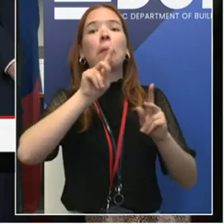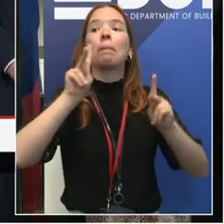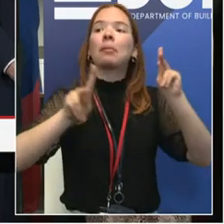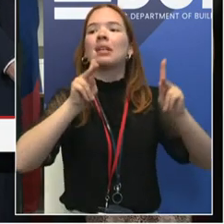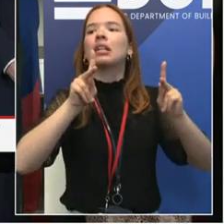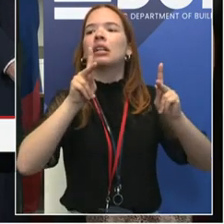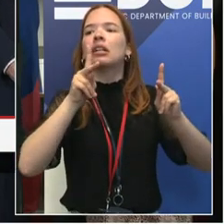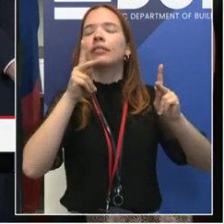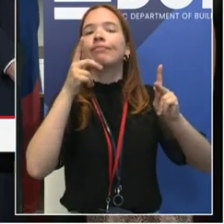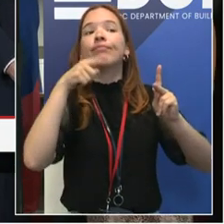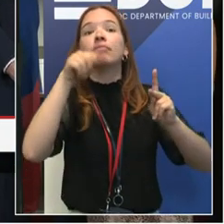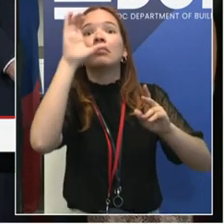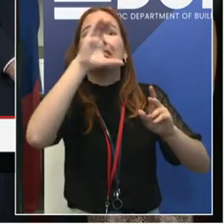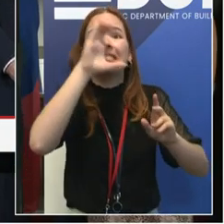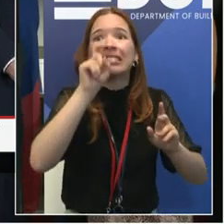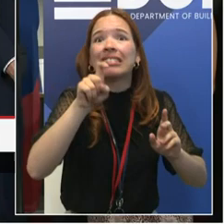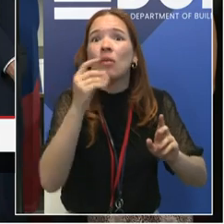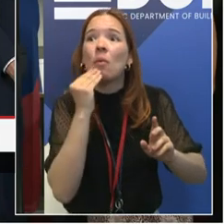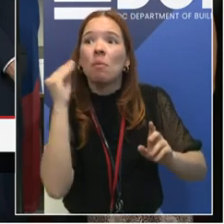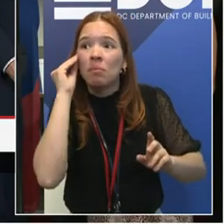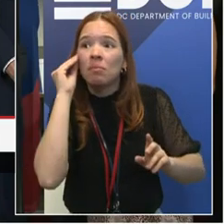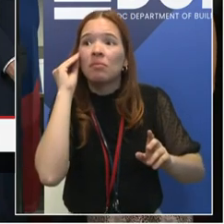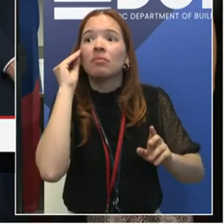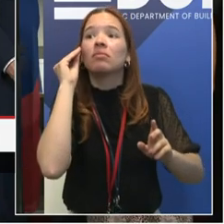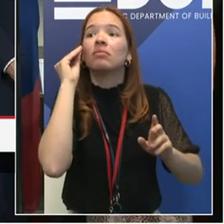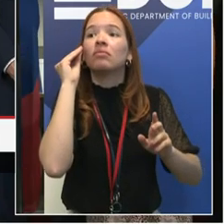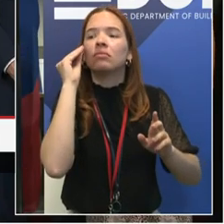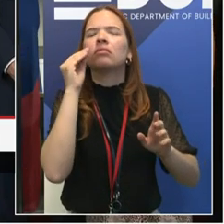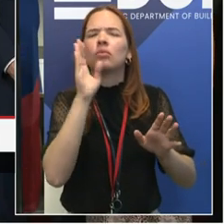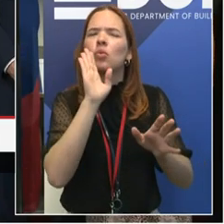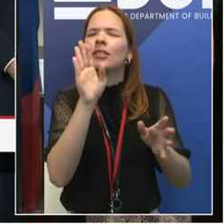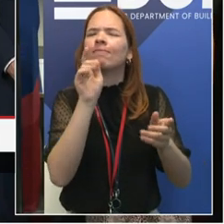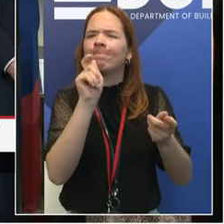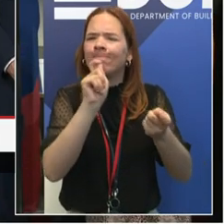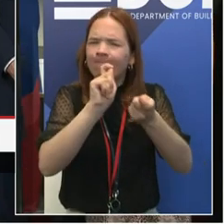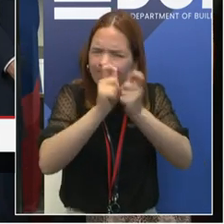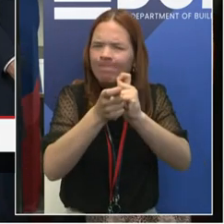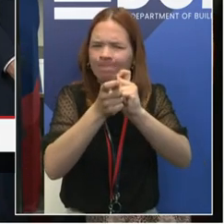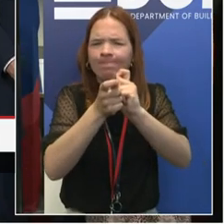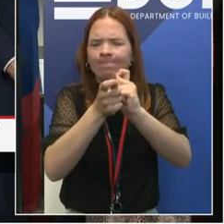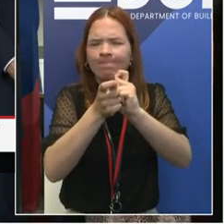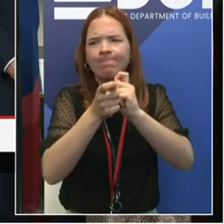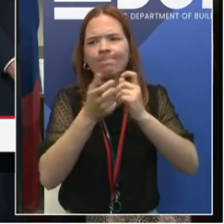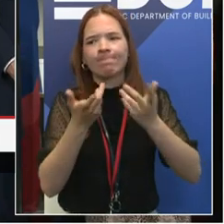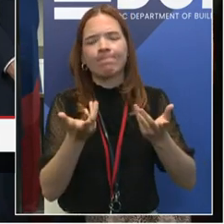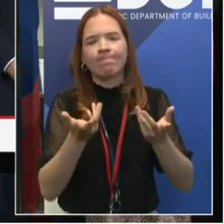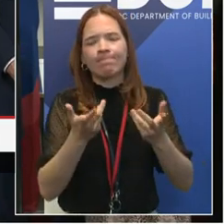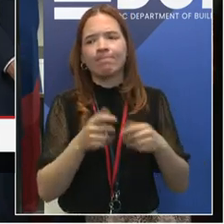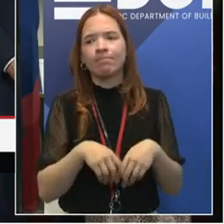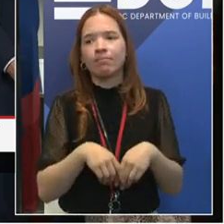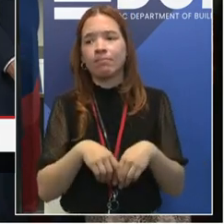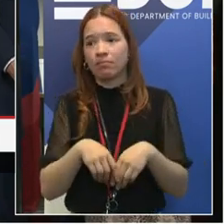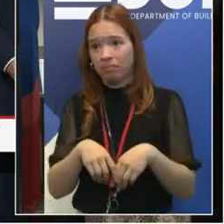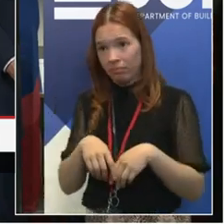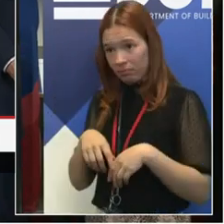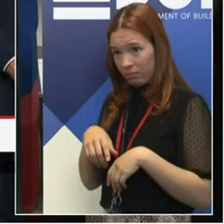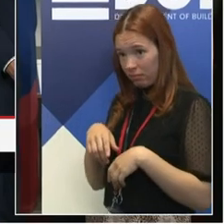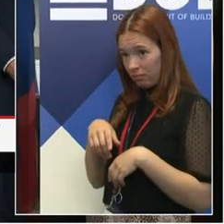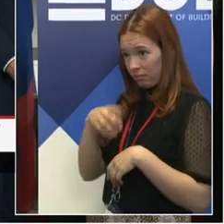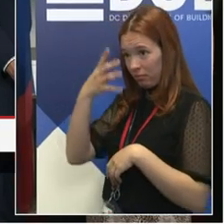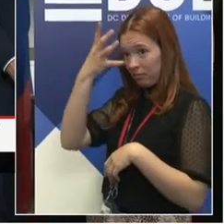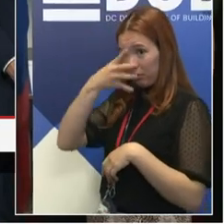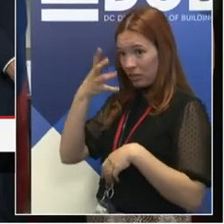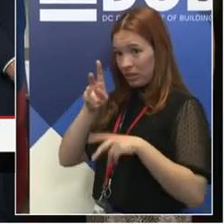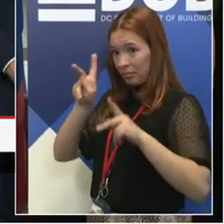services. So are you saying that the people who are coming on the migrant buses are the reason for the increase